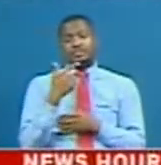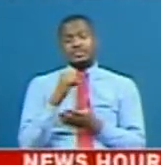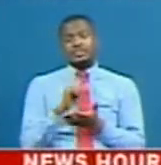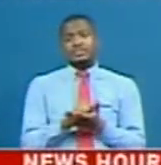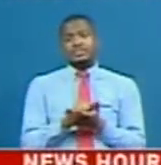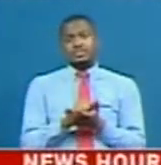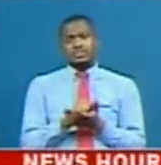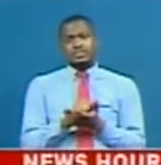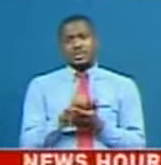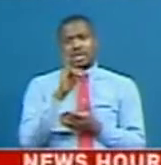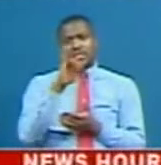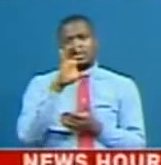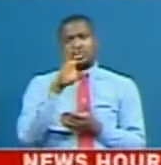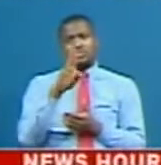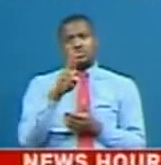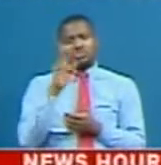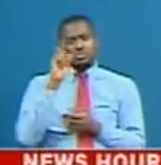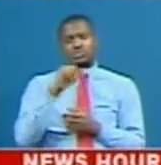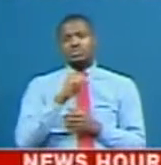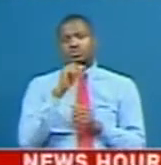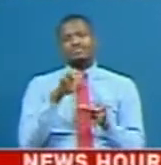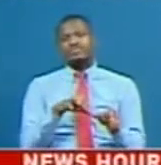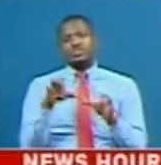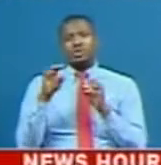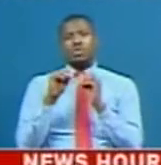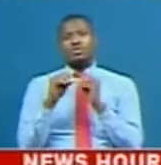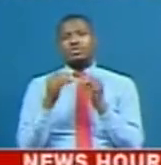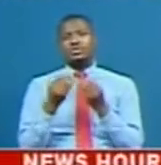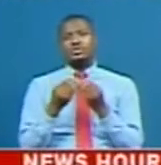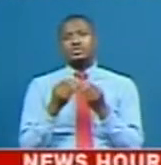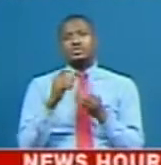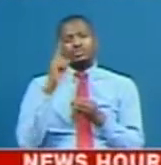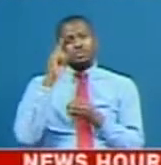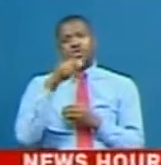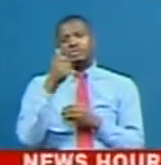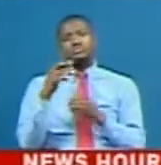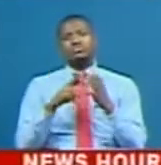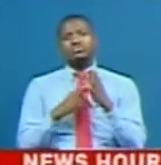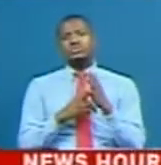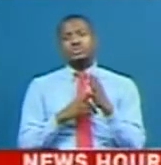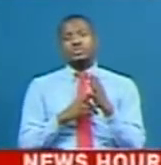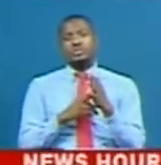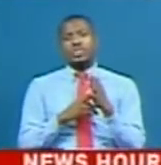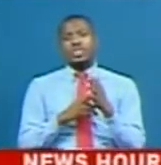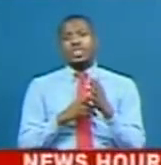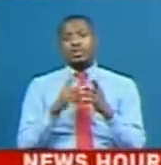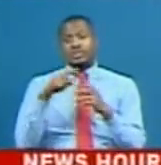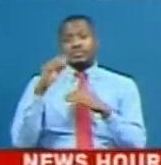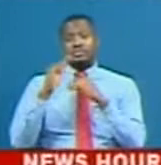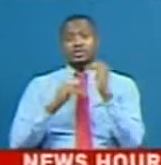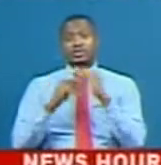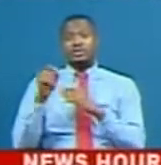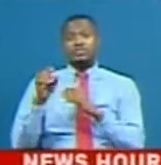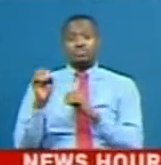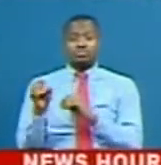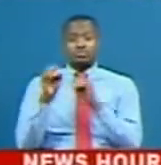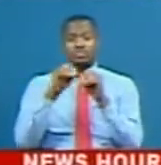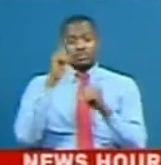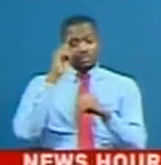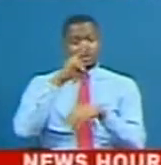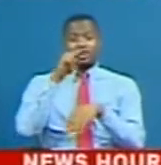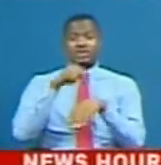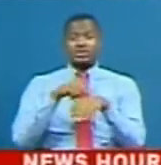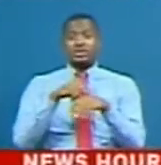Solomon Kote, said the ICU will not vacate the office complex for any renovation. Indeed, when this building was bequeathed to the